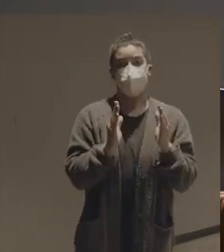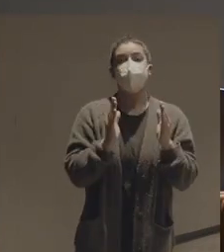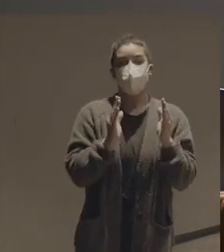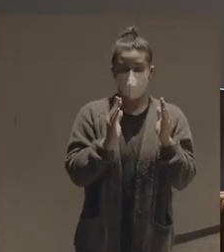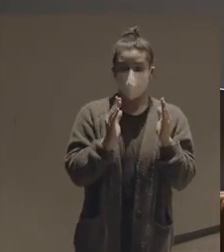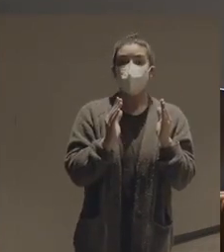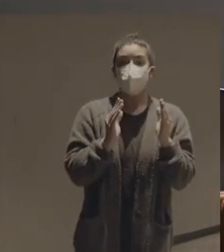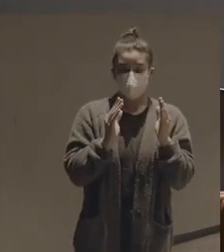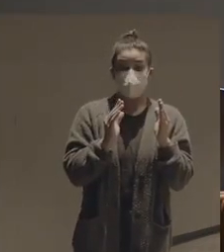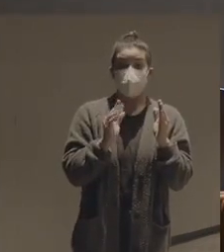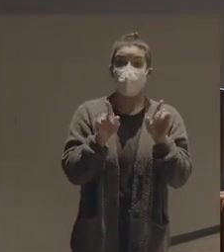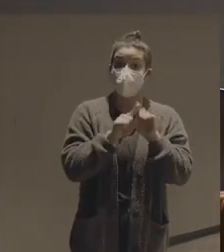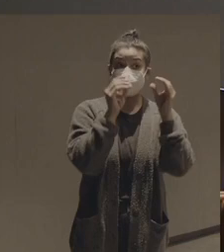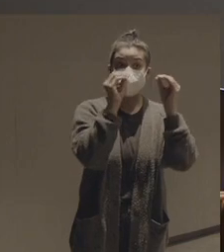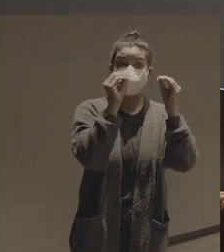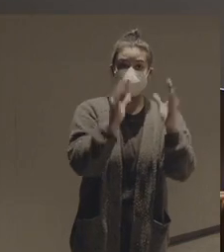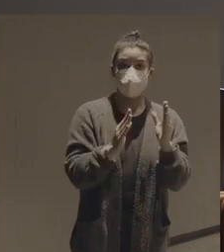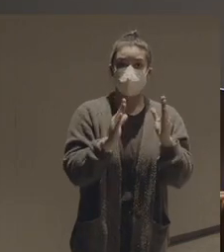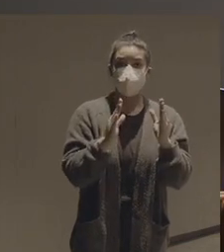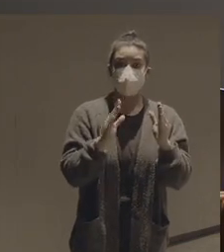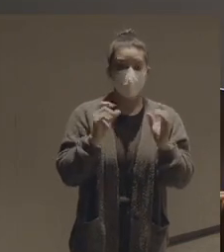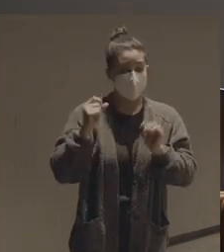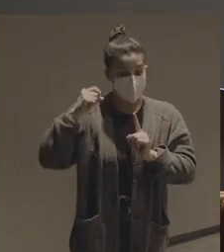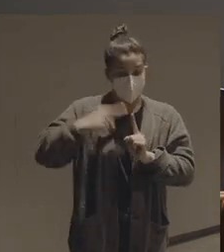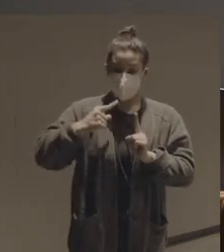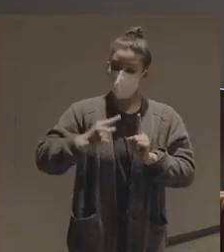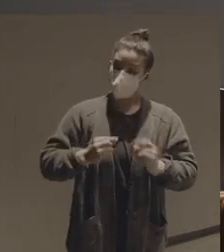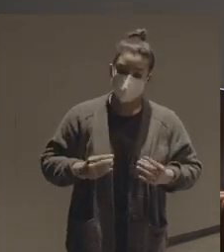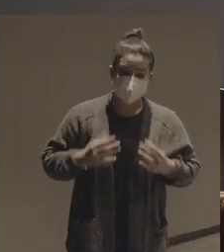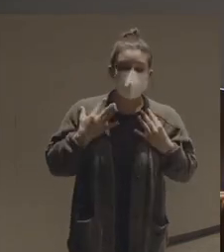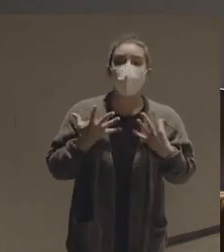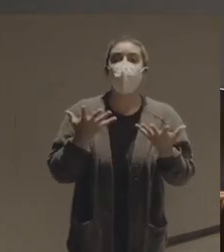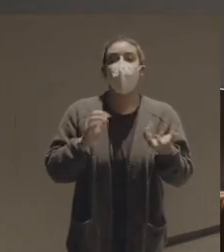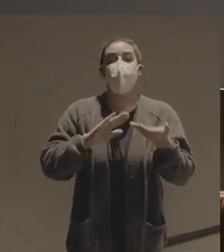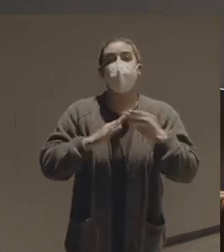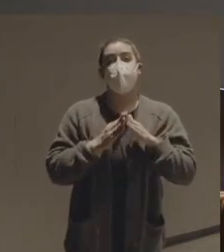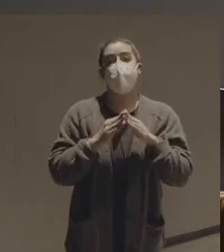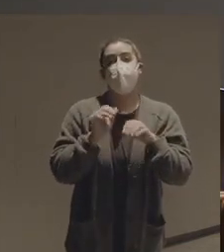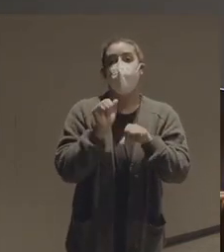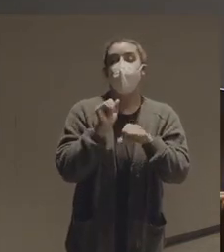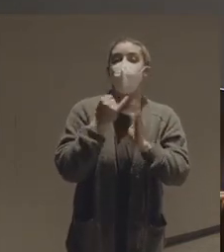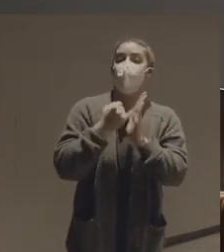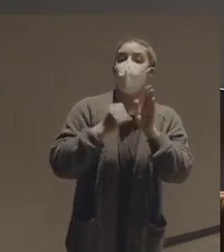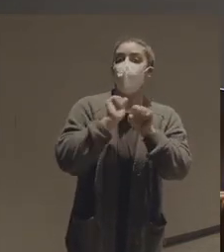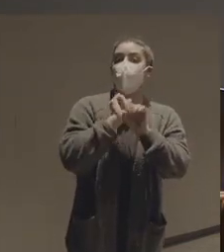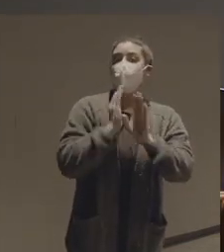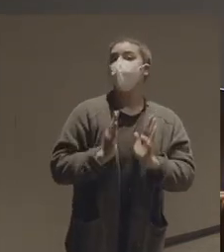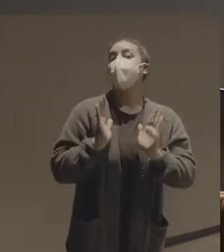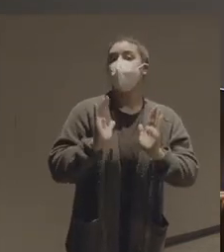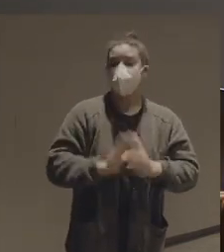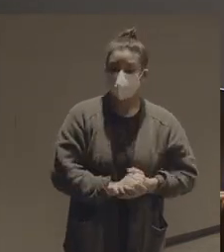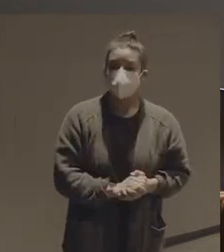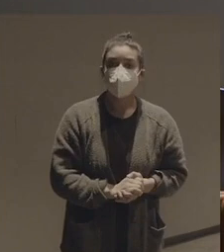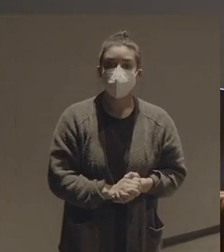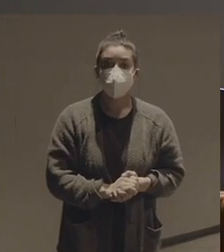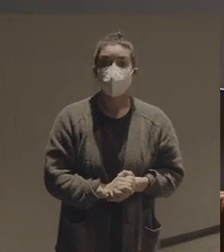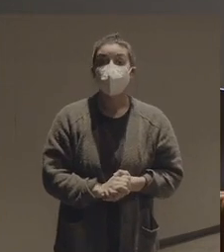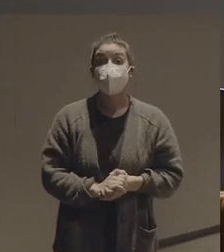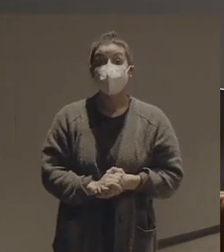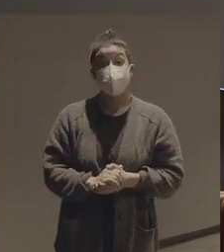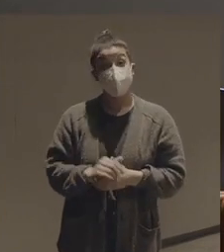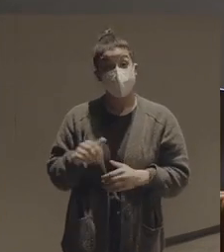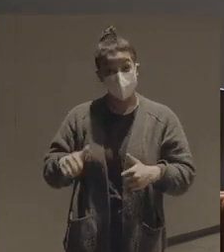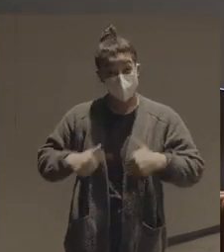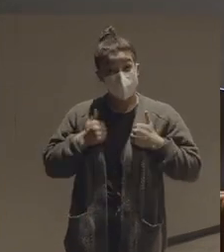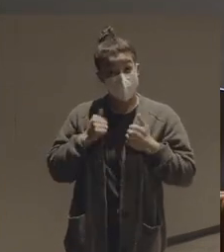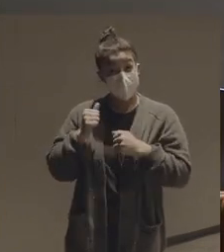and in 1963 returns to California to live by the beach. The light of California drew her back, particularly the refracted